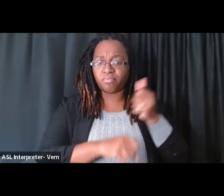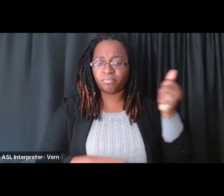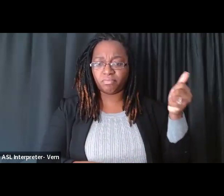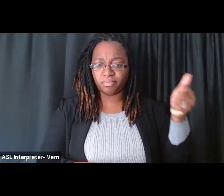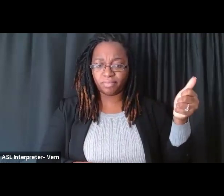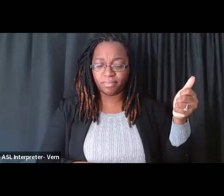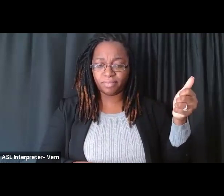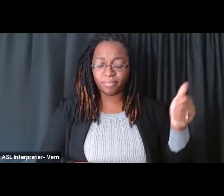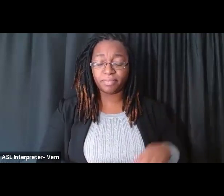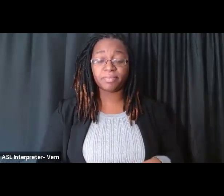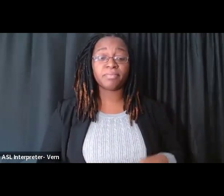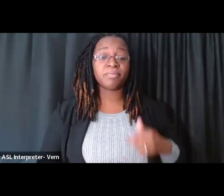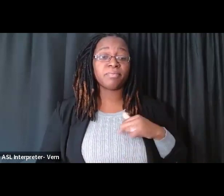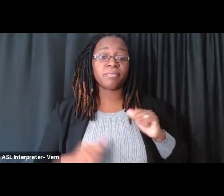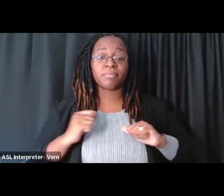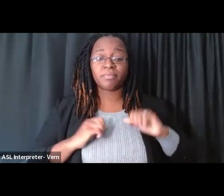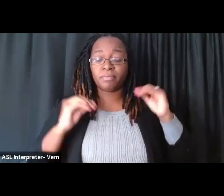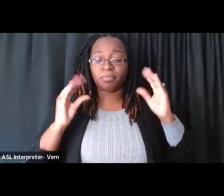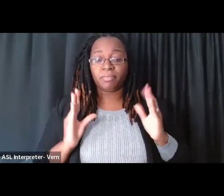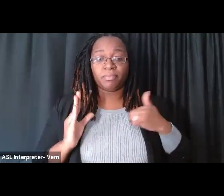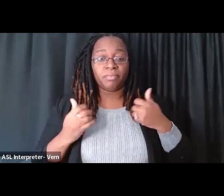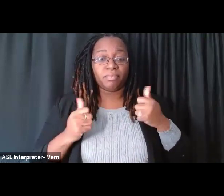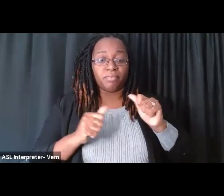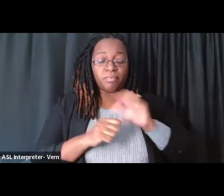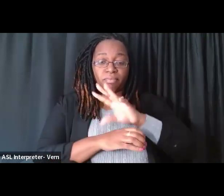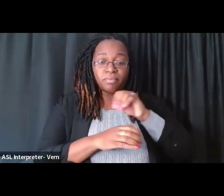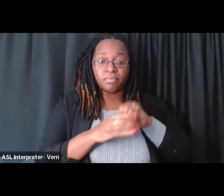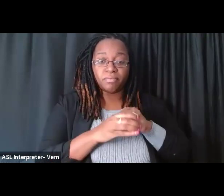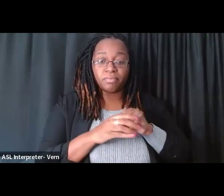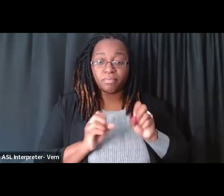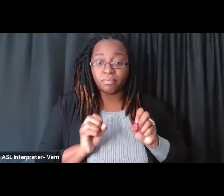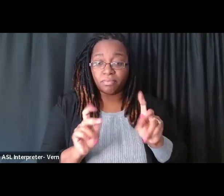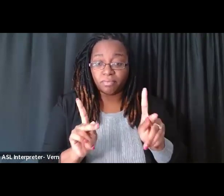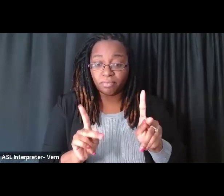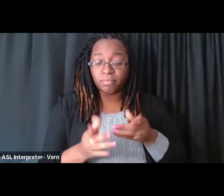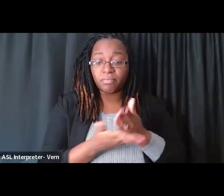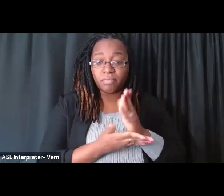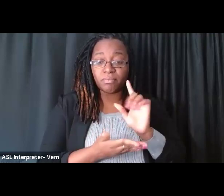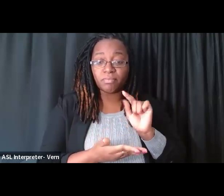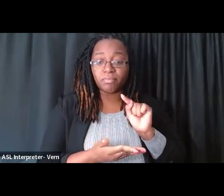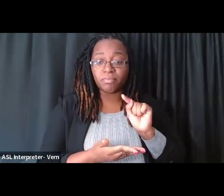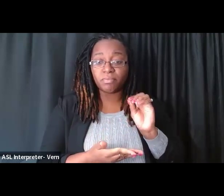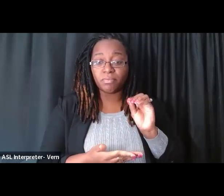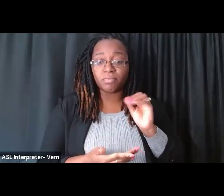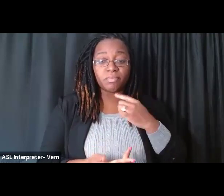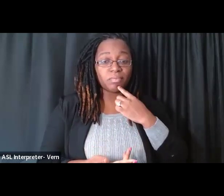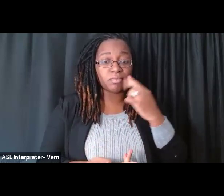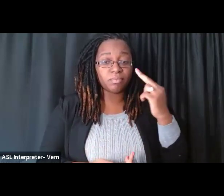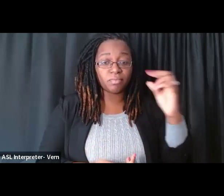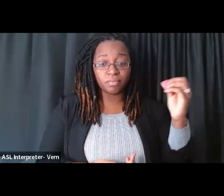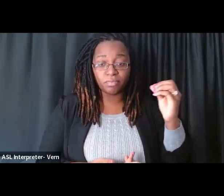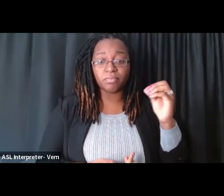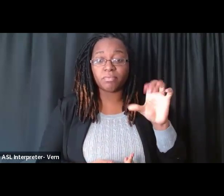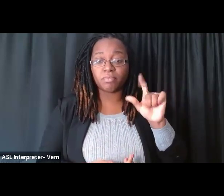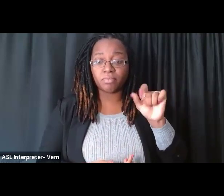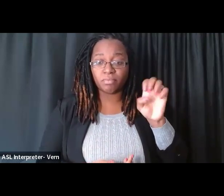As a theater teacher, I've been incorporating consent and the right to say no clause in my syllabus as early as